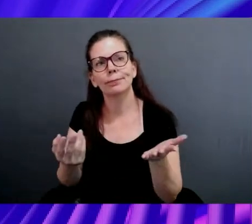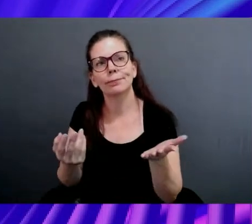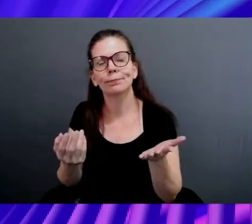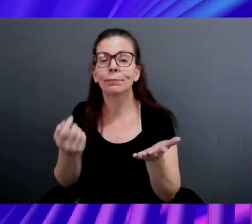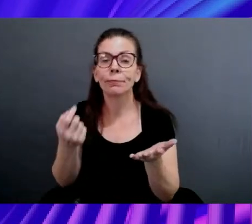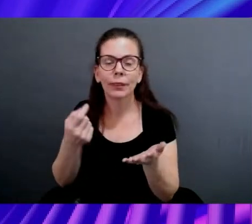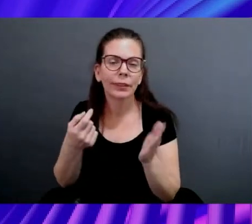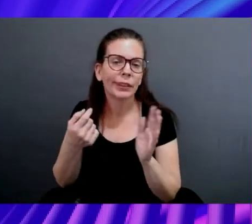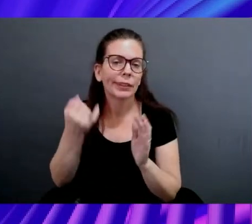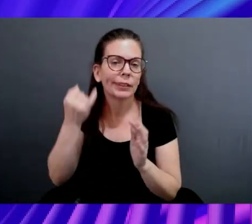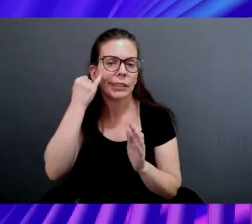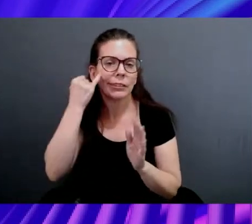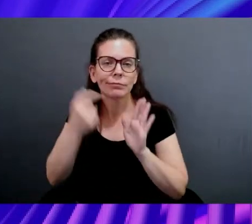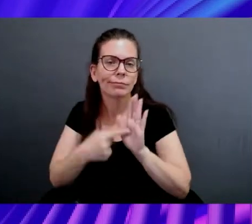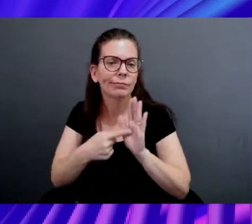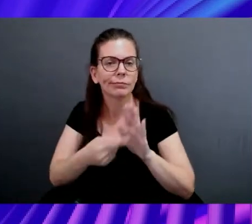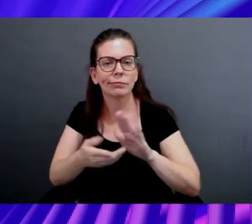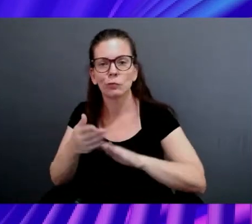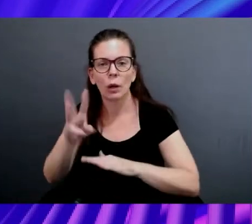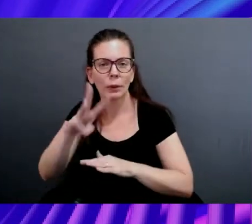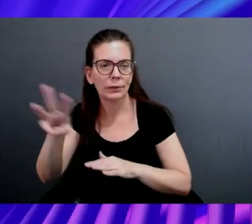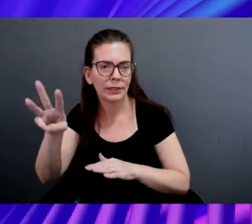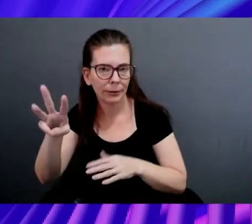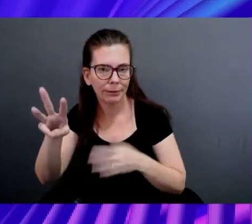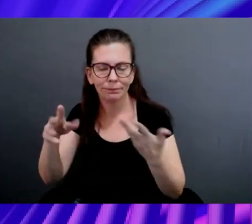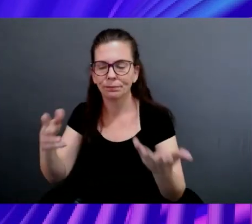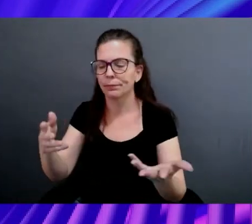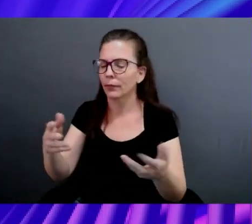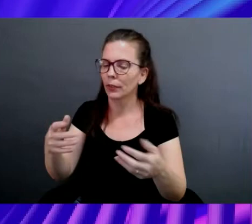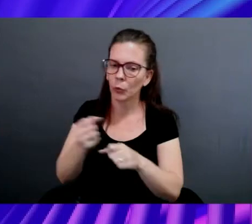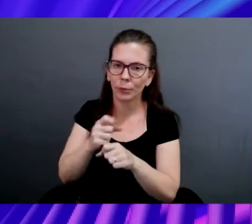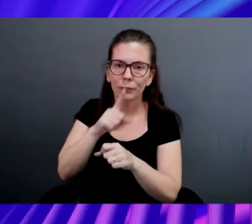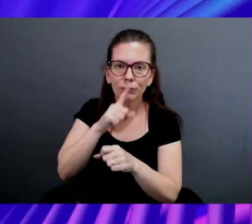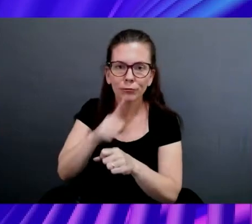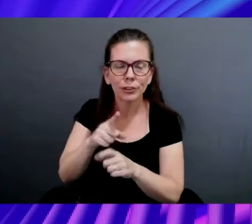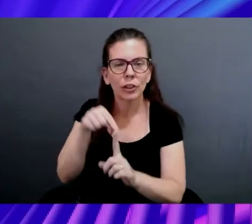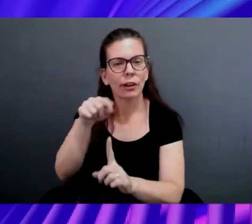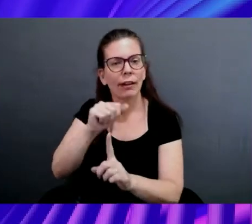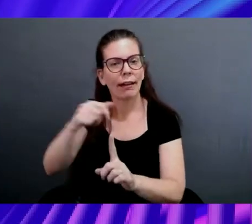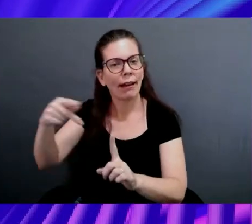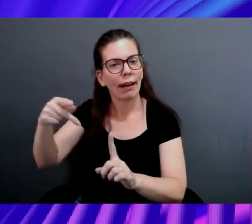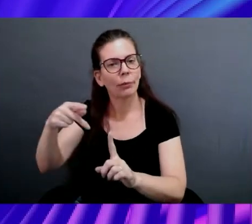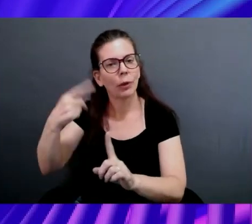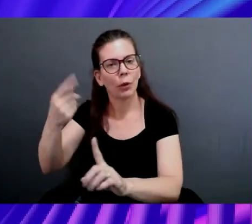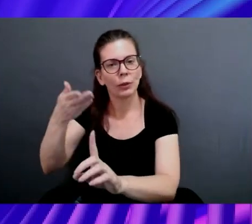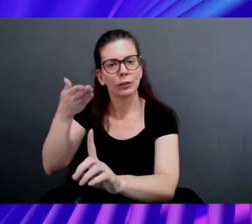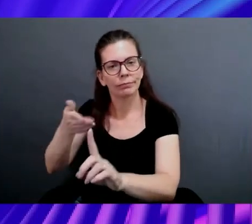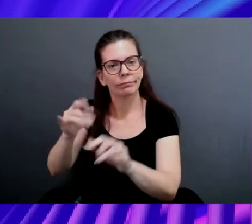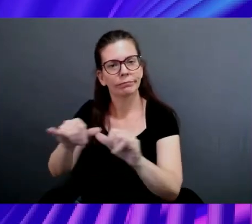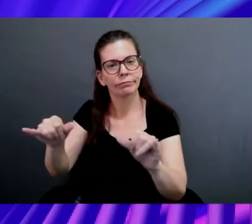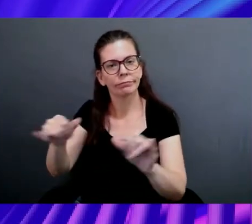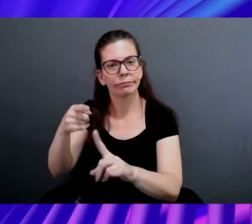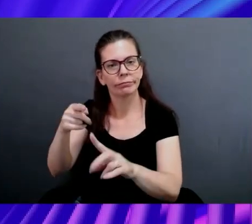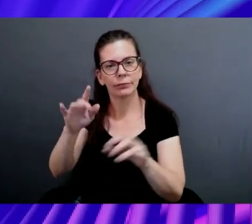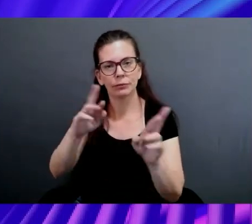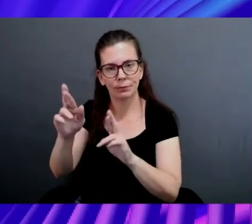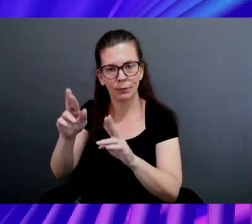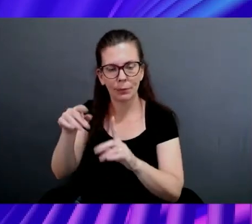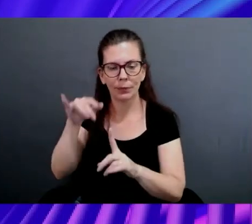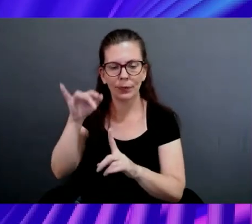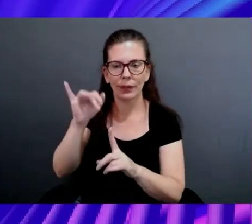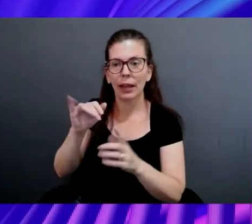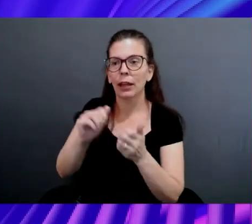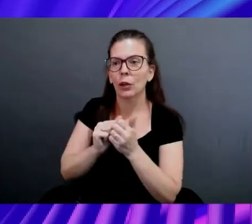are running a website and you wanted to make sure that your application is always stable, right? It comes with